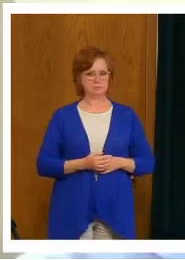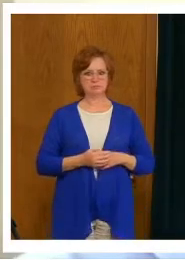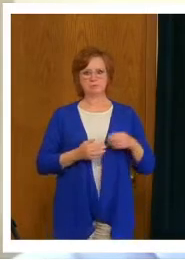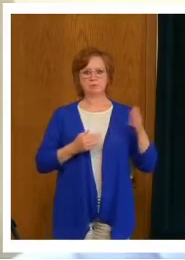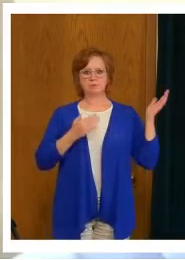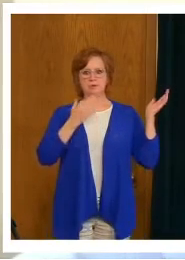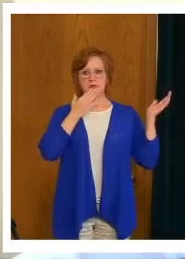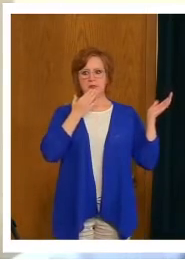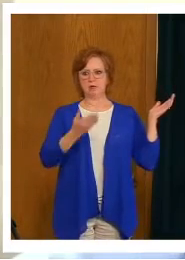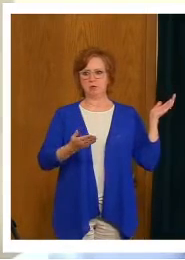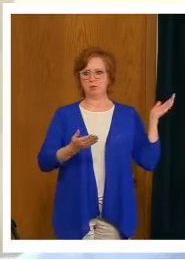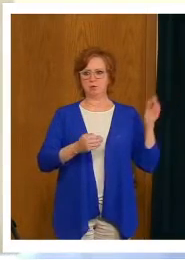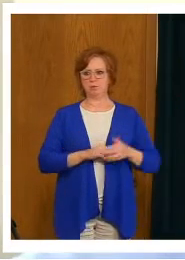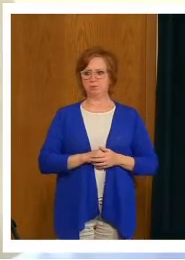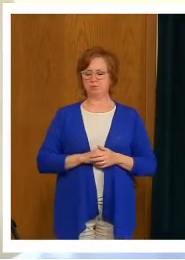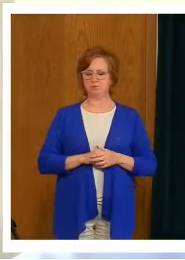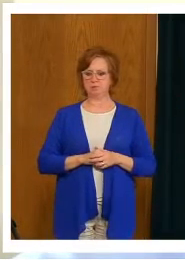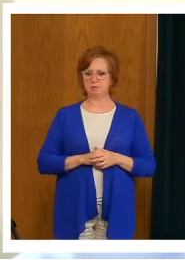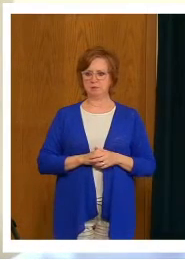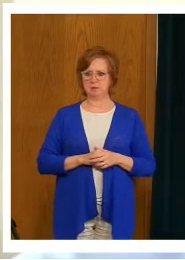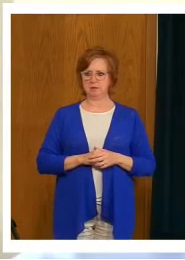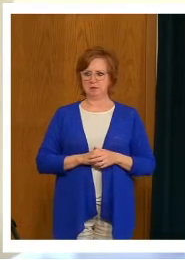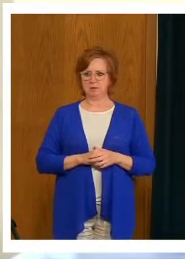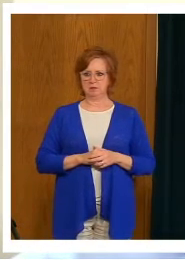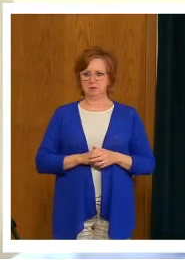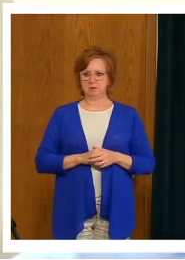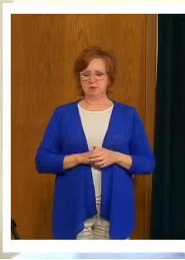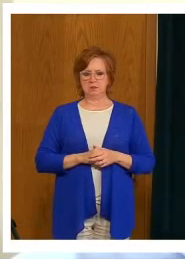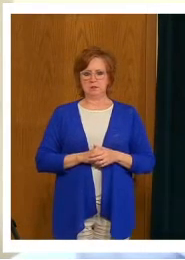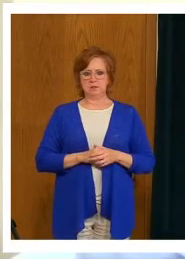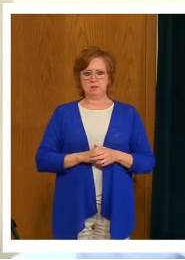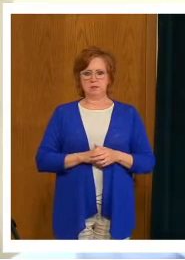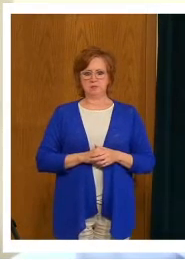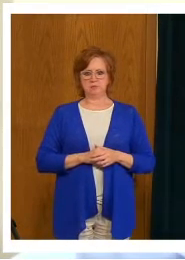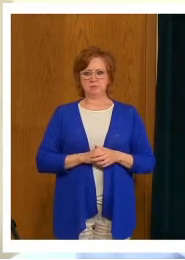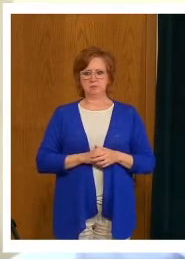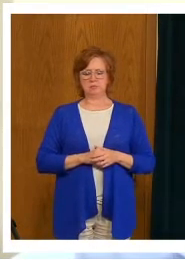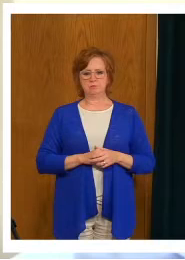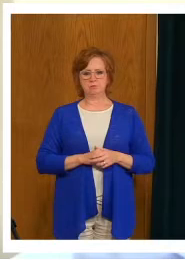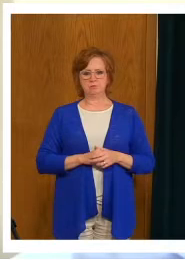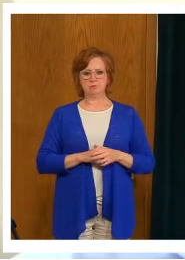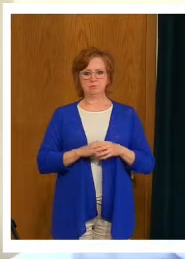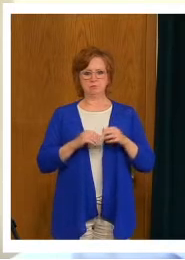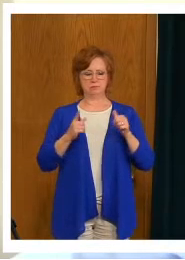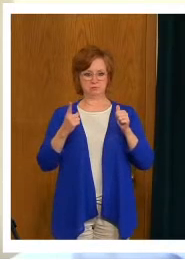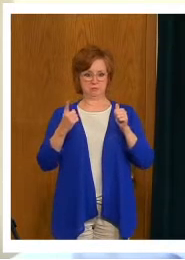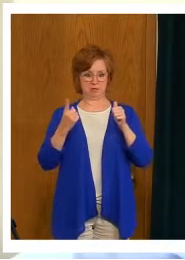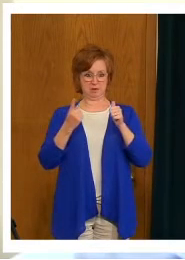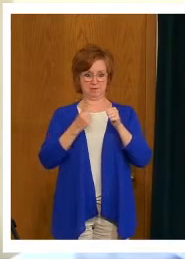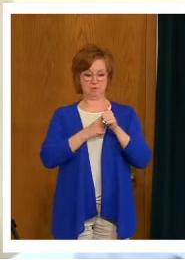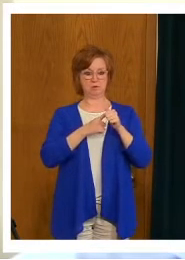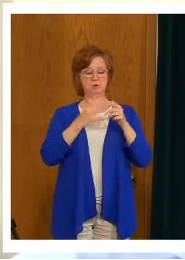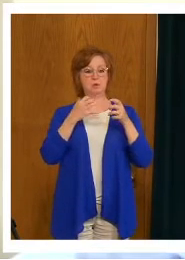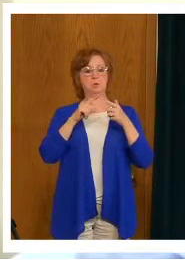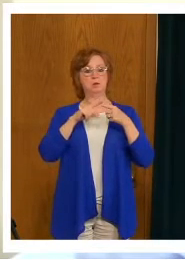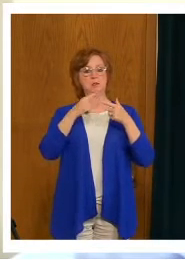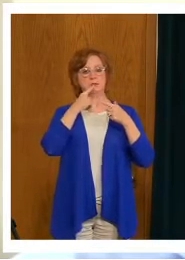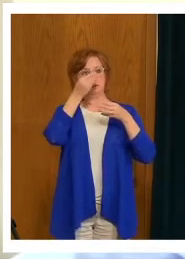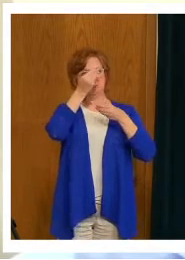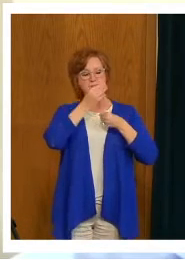Thank you, Premier. So I would first of all start with my sympathies to the families and friends of the 5 Saskatchewan